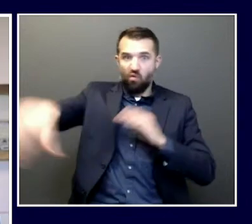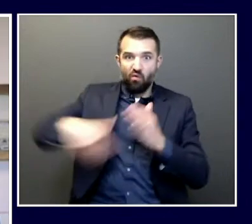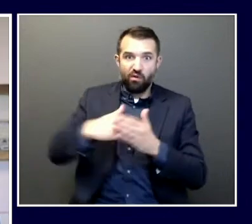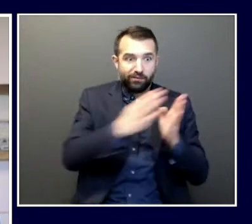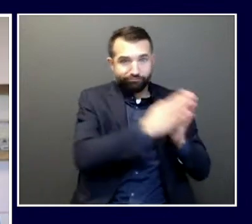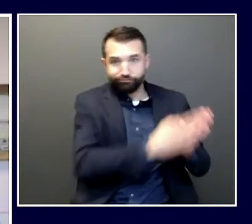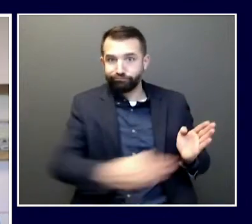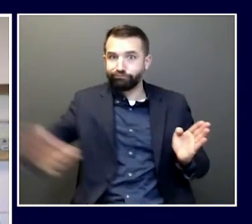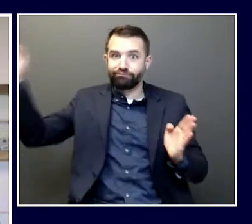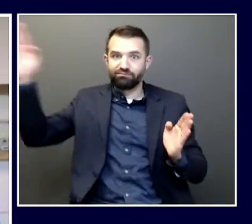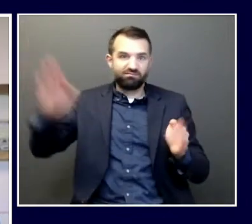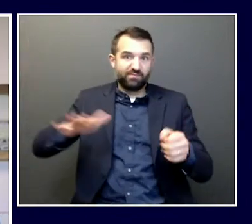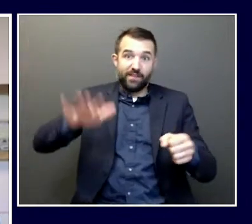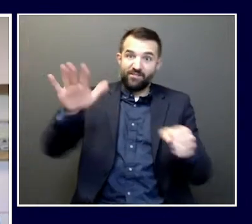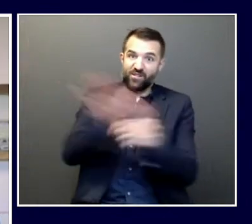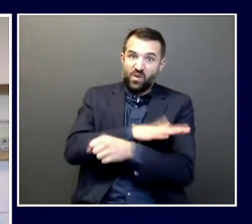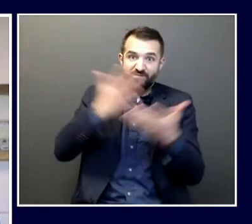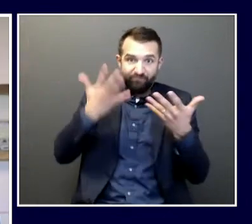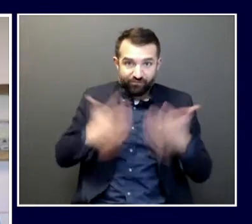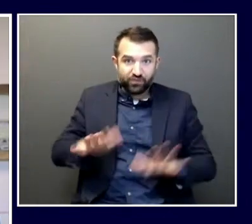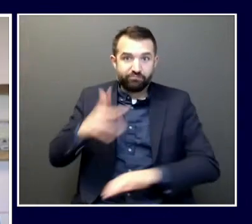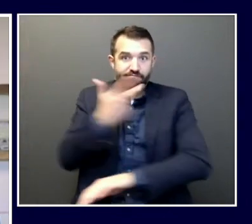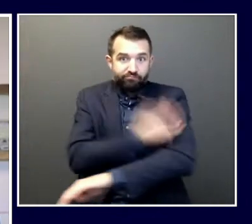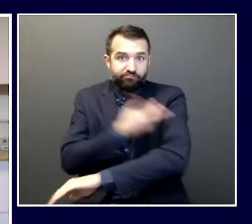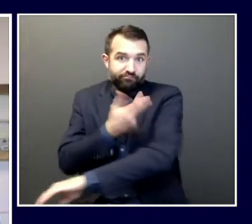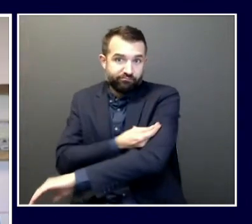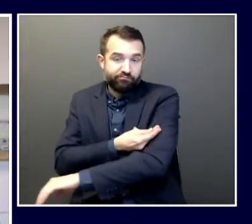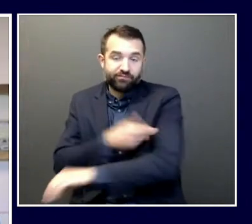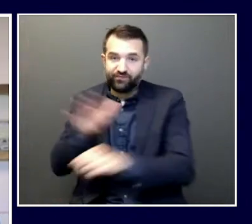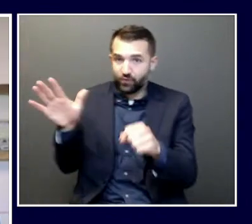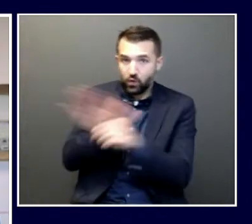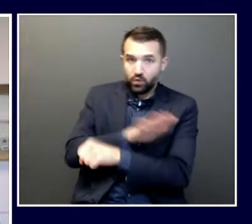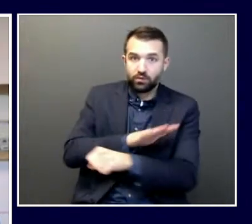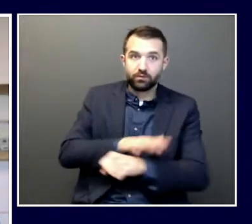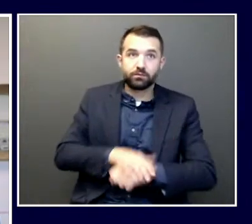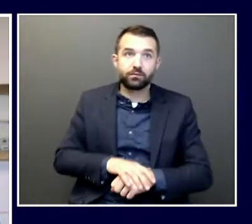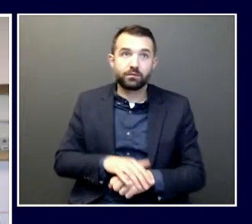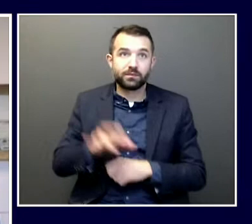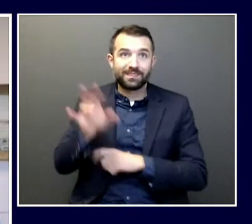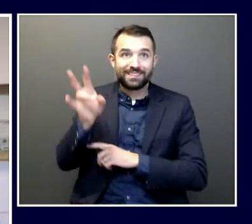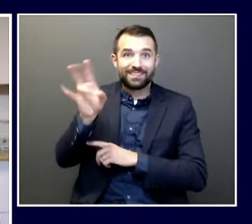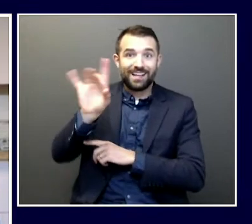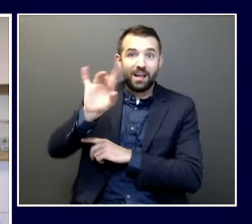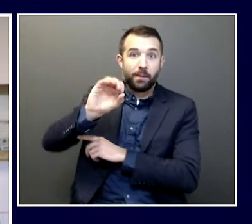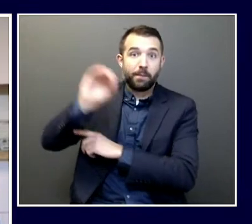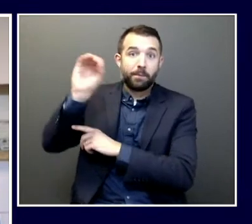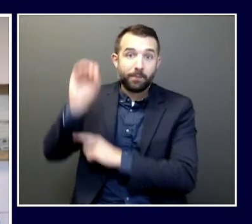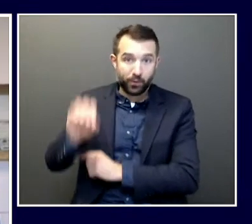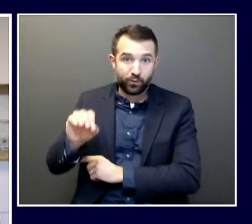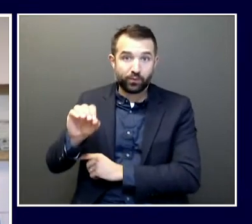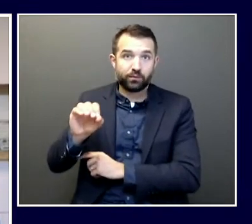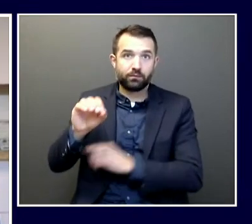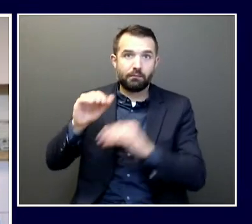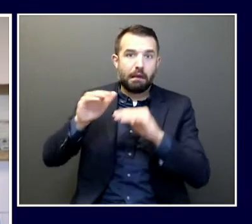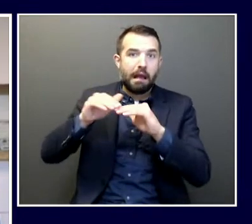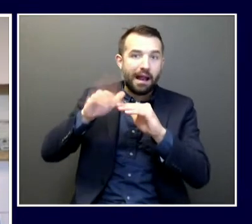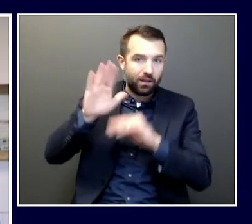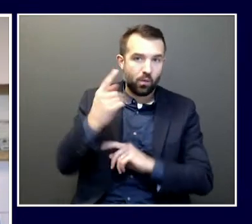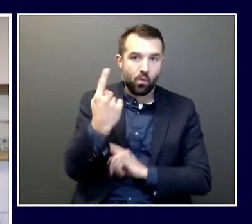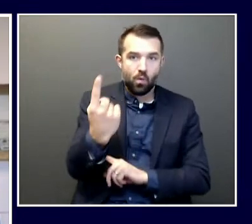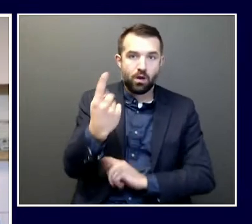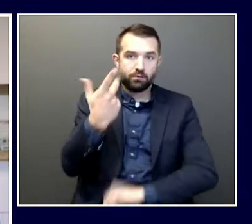And 77.9%, 78% of the entire state has received at least 1